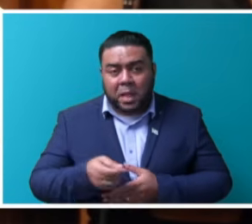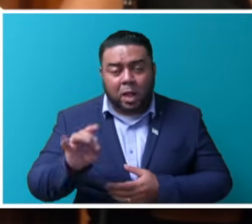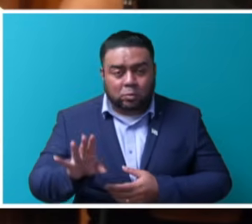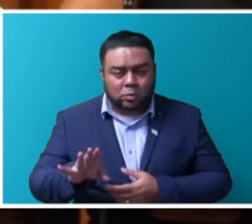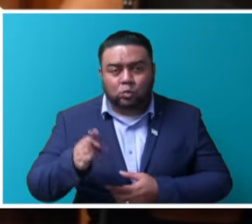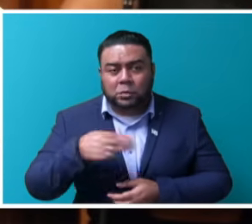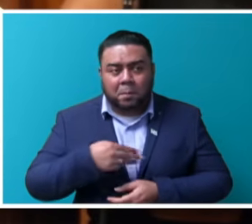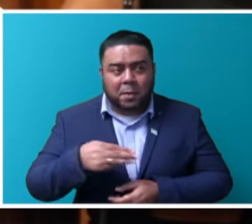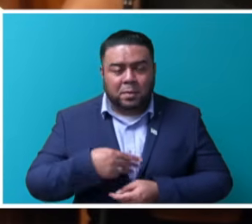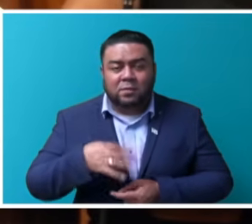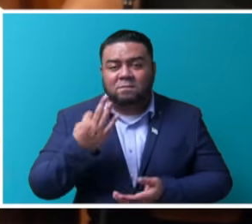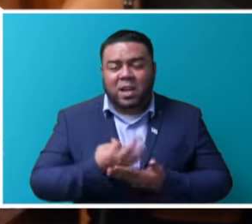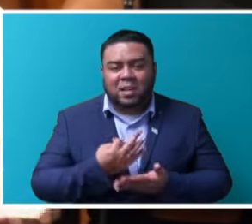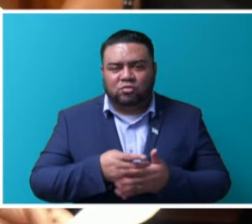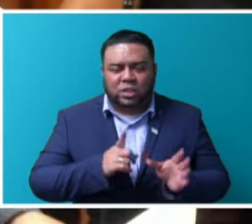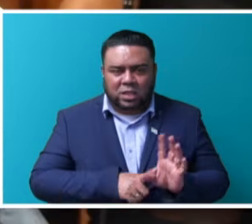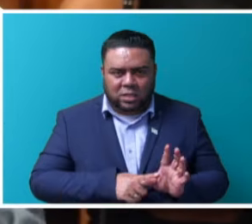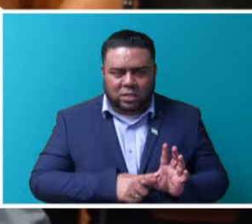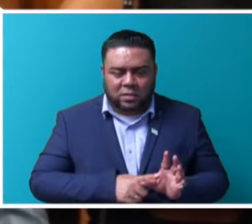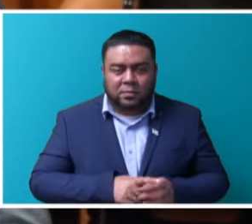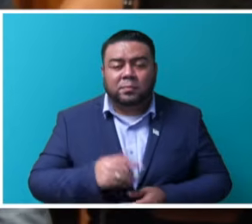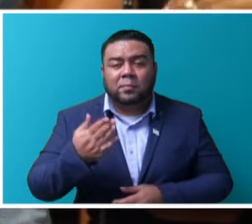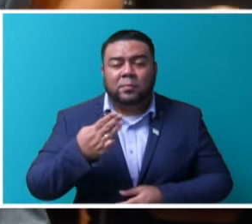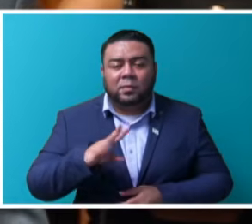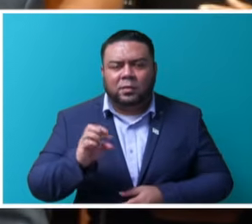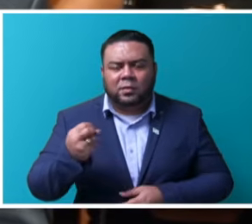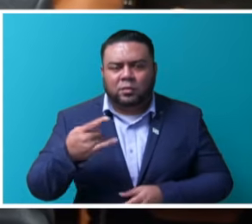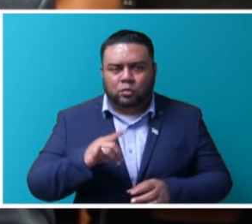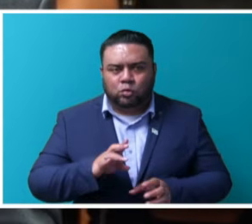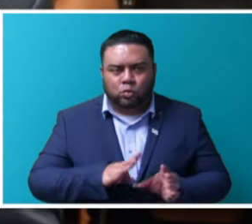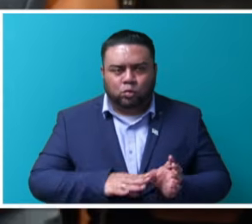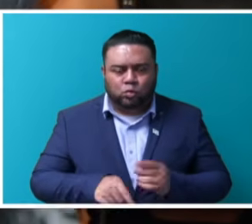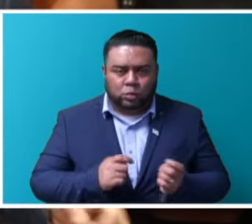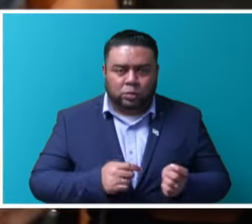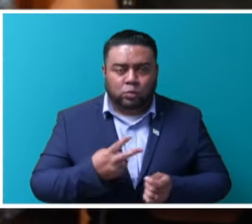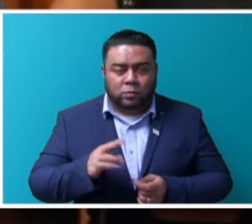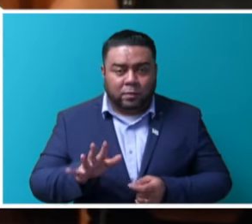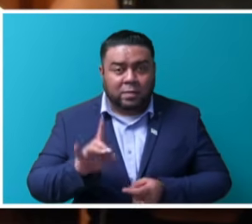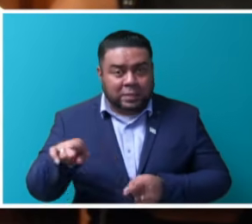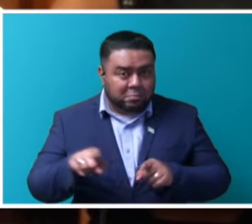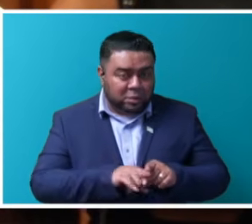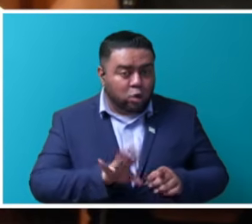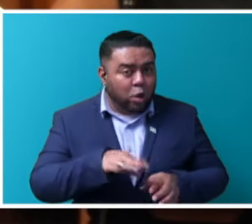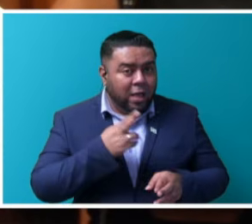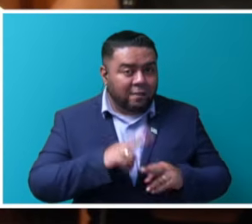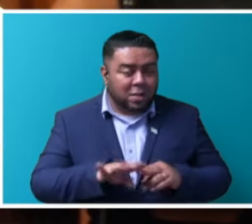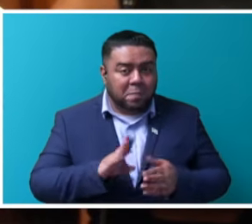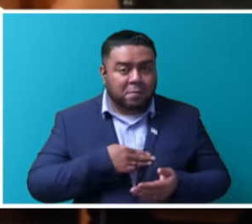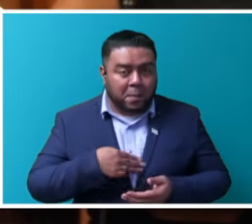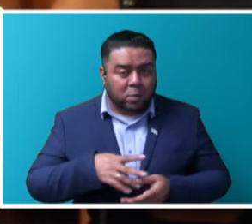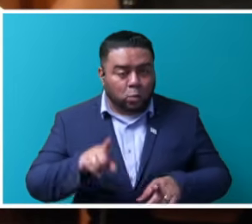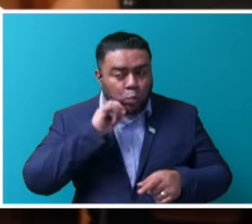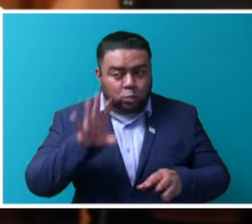its members for the financial year ending 30th June 2025. This means that all FNPF members will